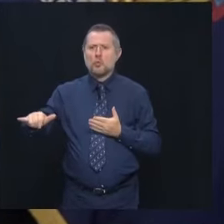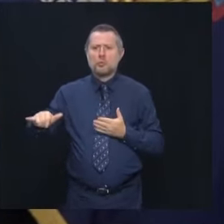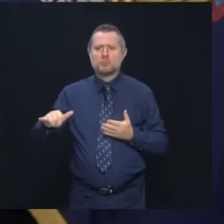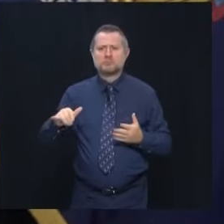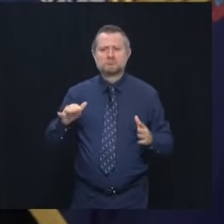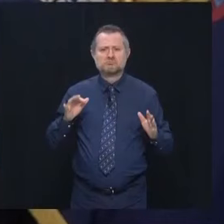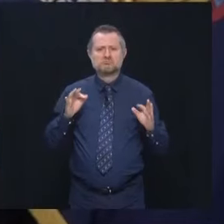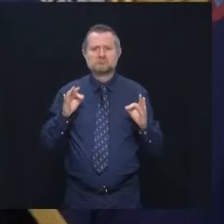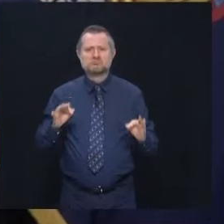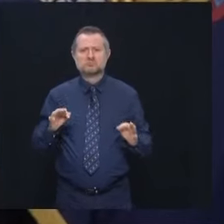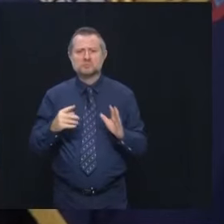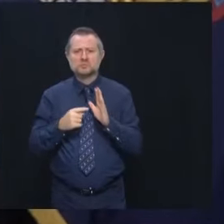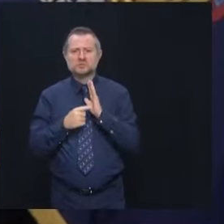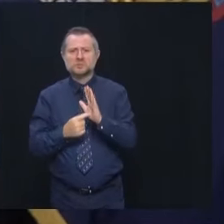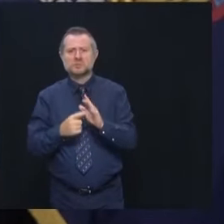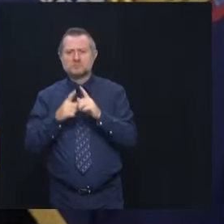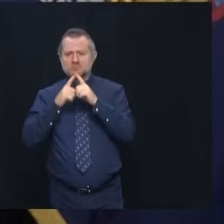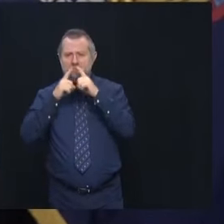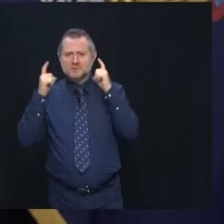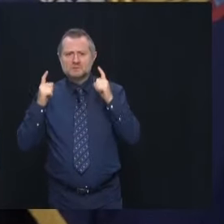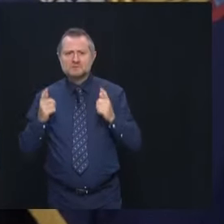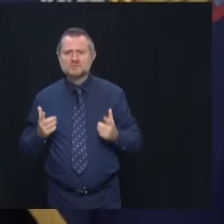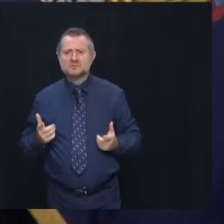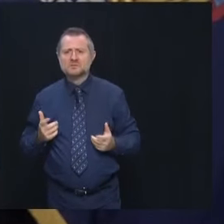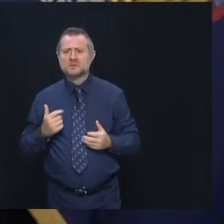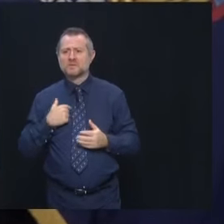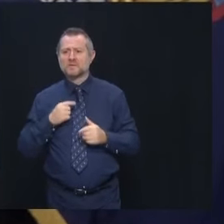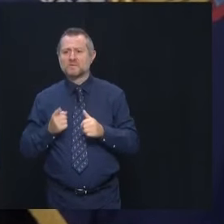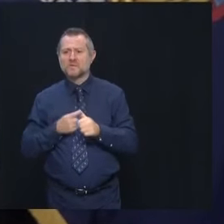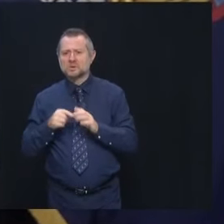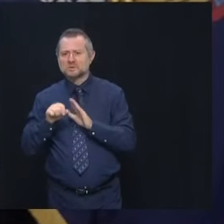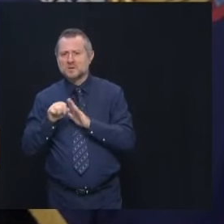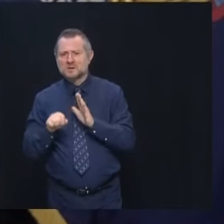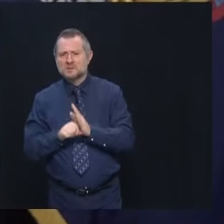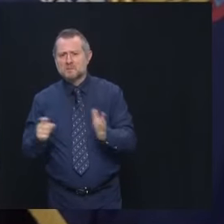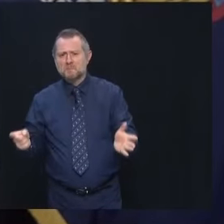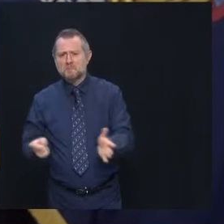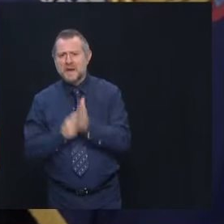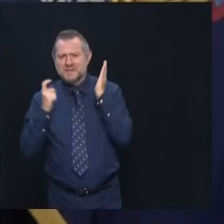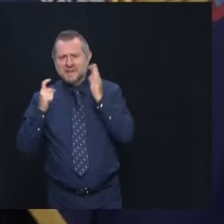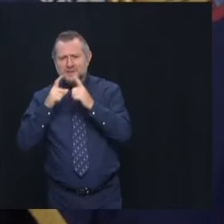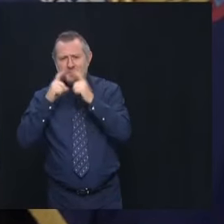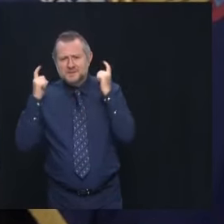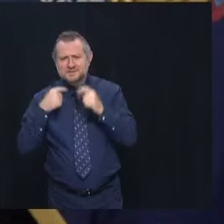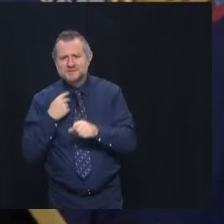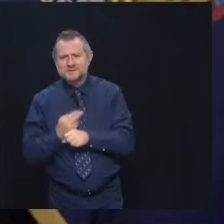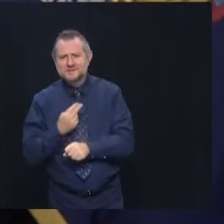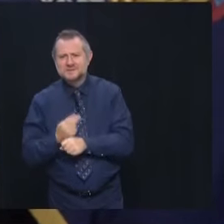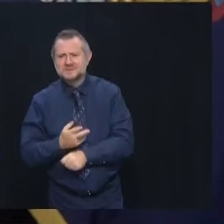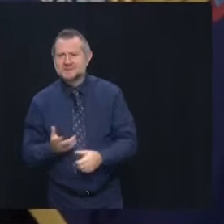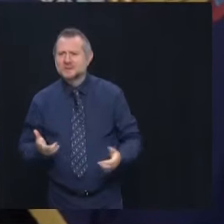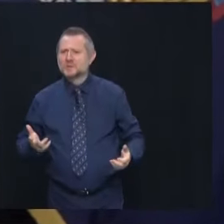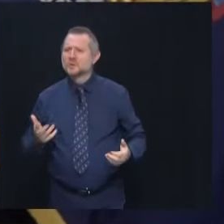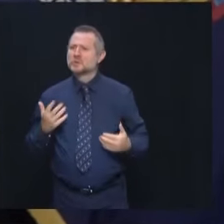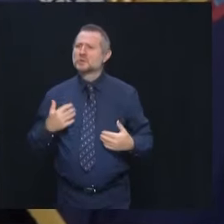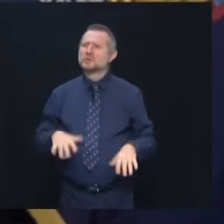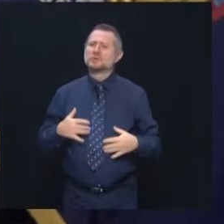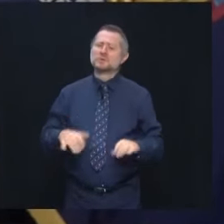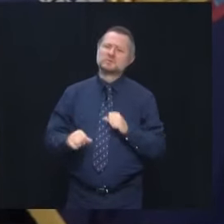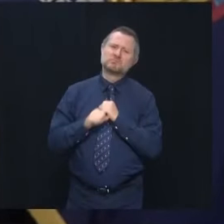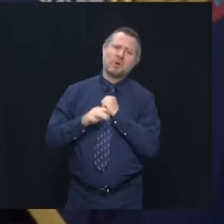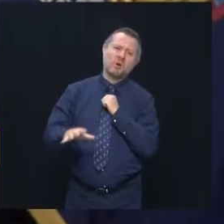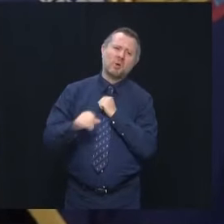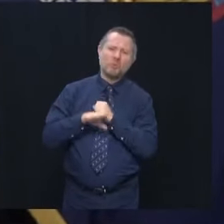wearing. We were the first state to mandate masks in the United States of America. We have done more advertising